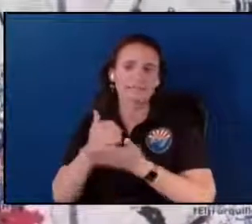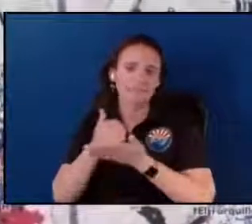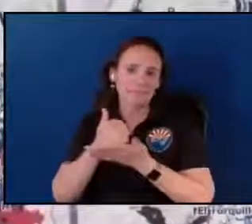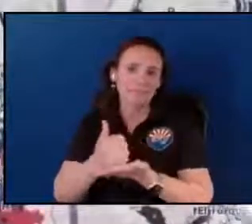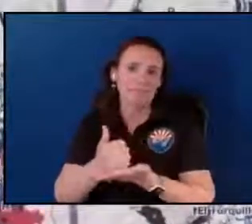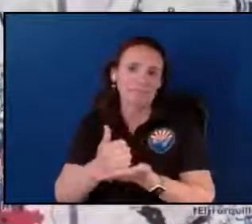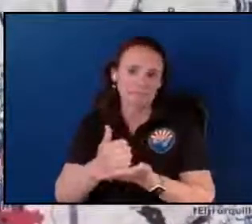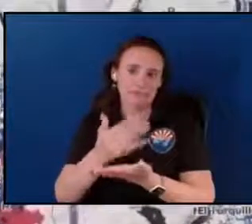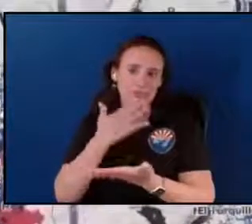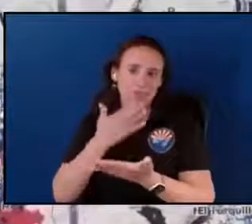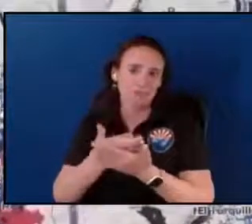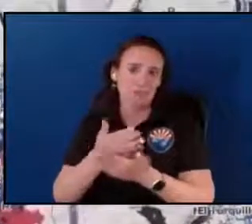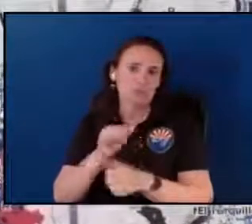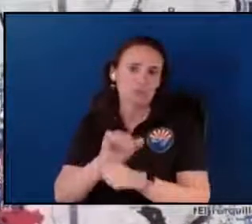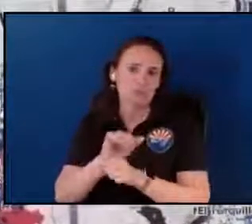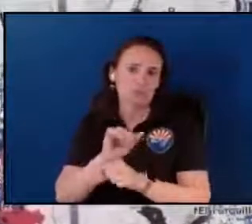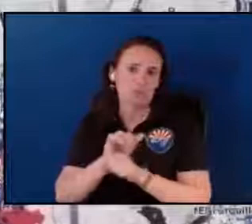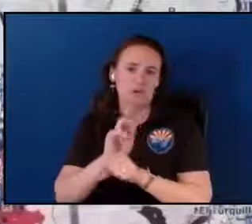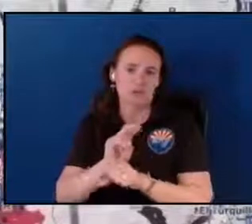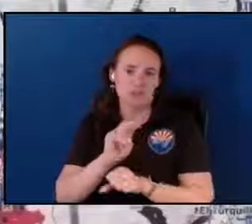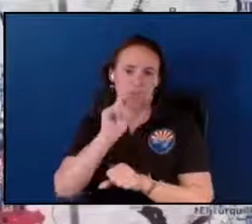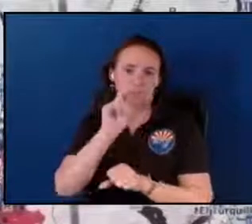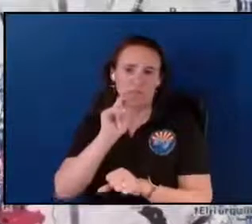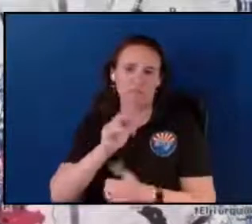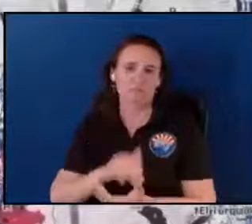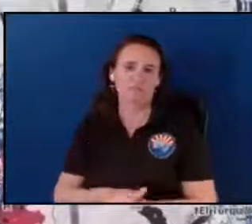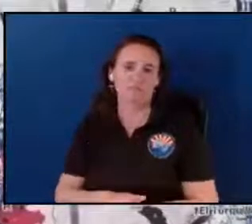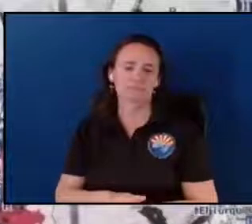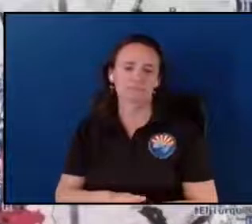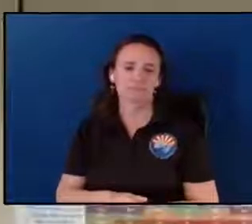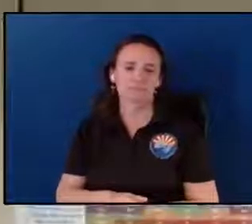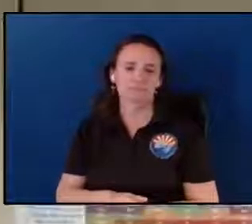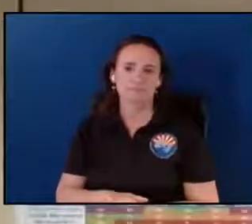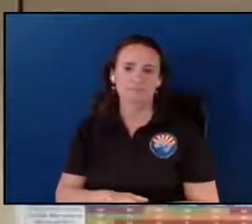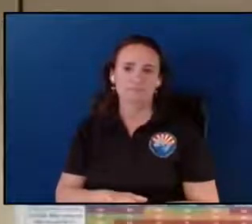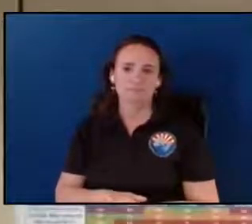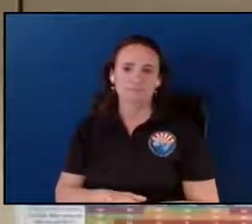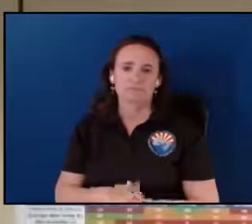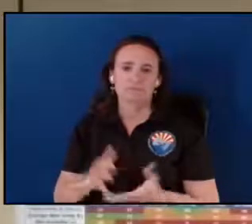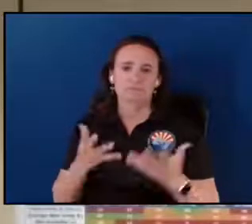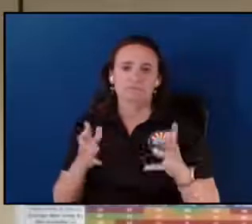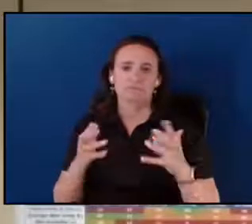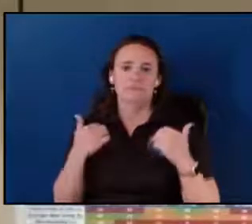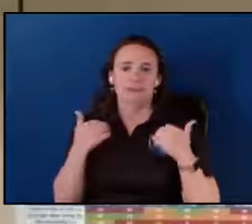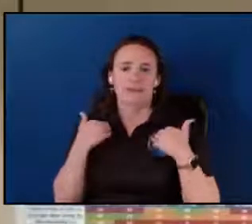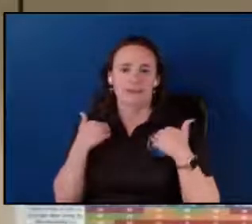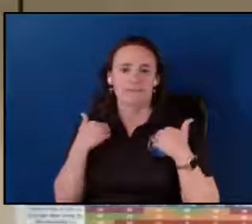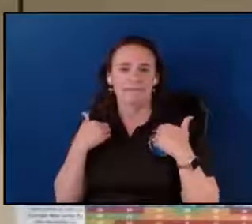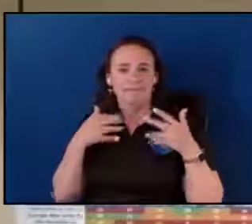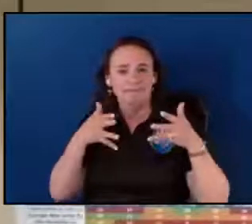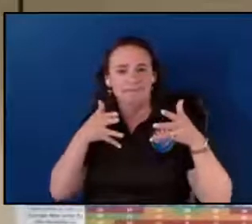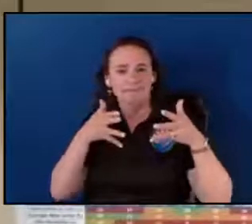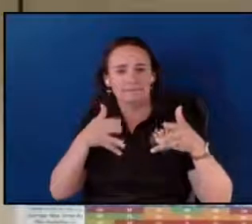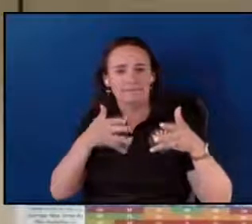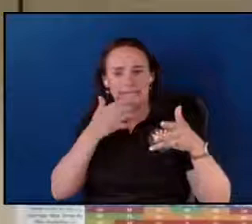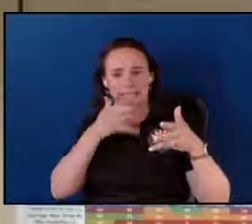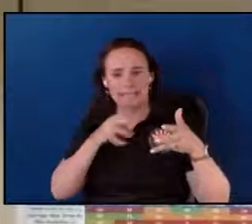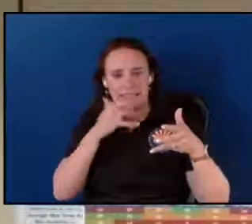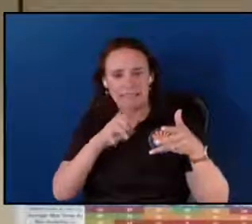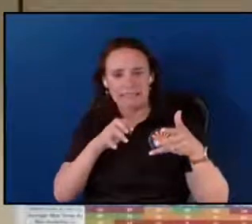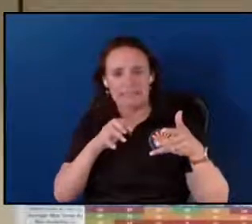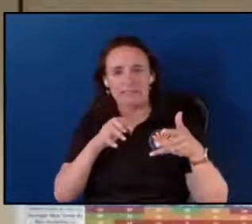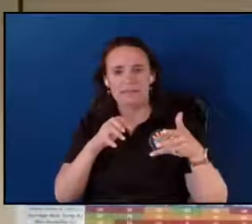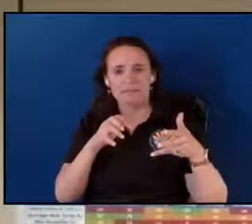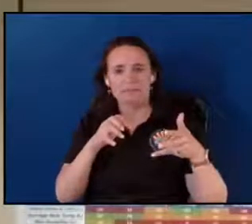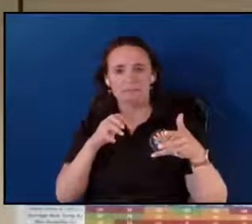work on the north end of the fire, where we've had the remaining heat. If you can see the map here, you can see